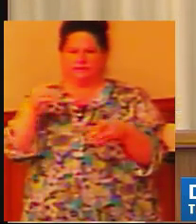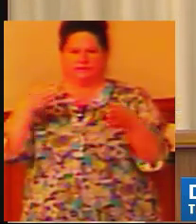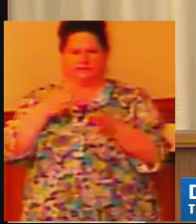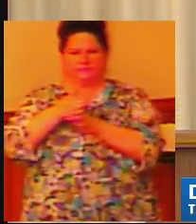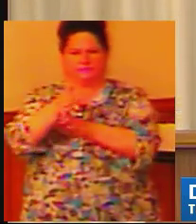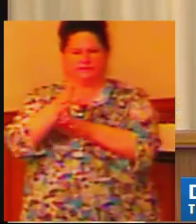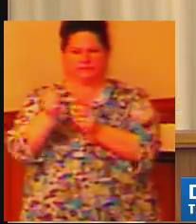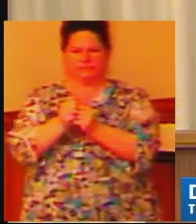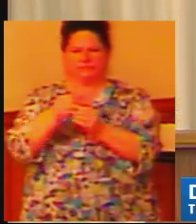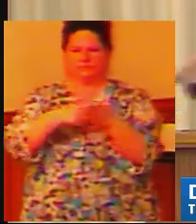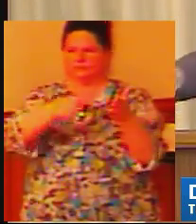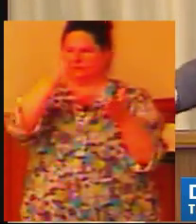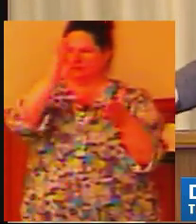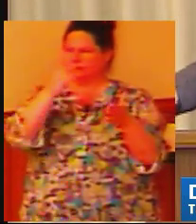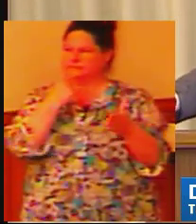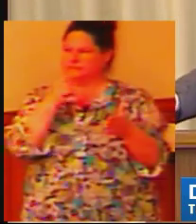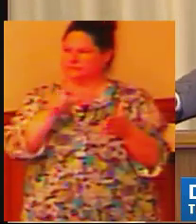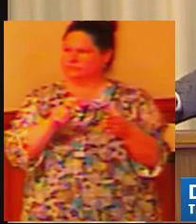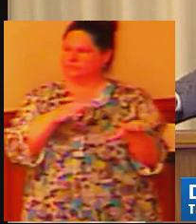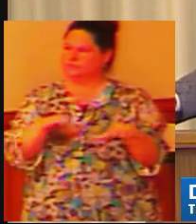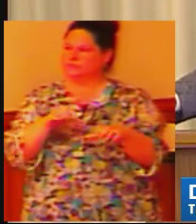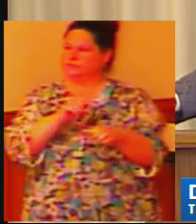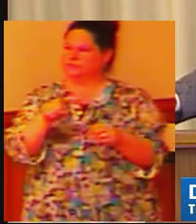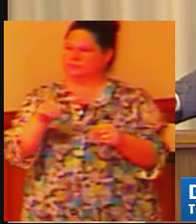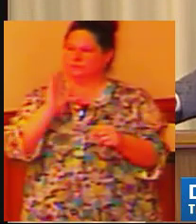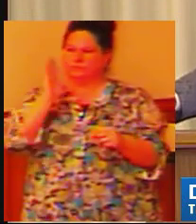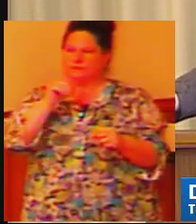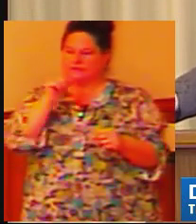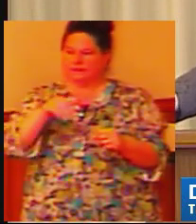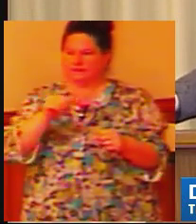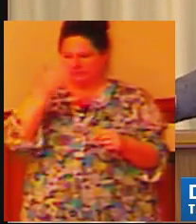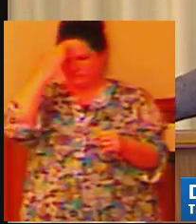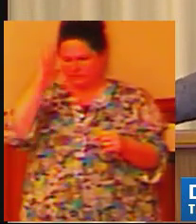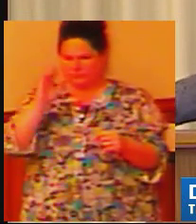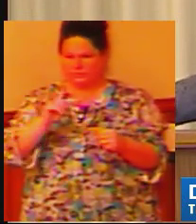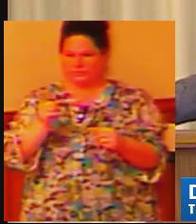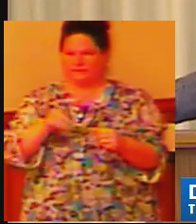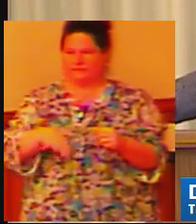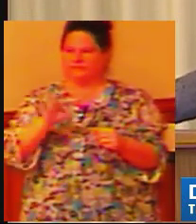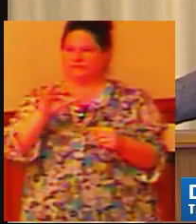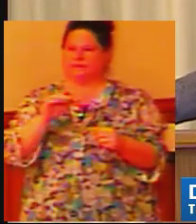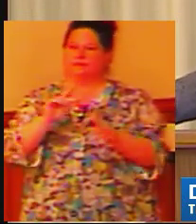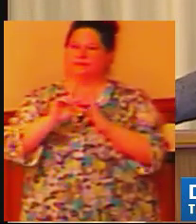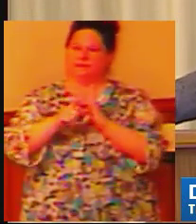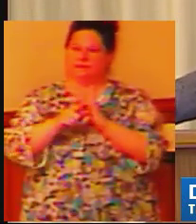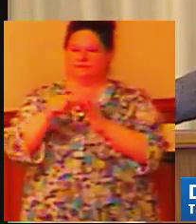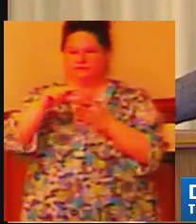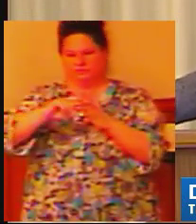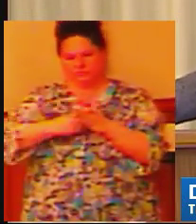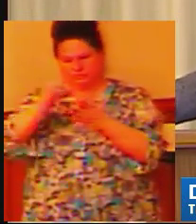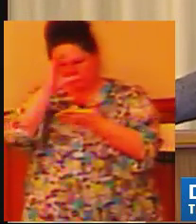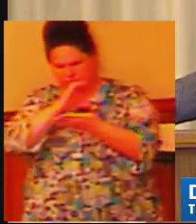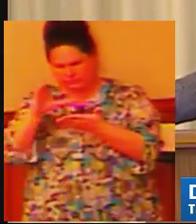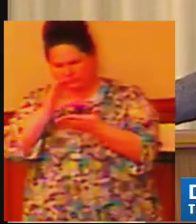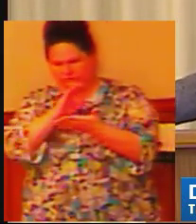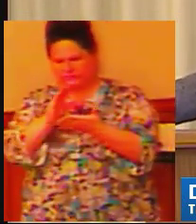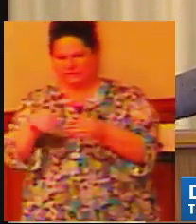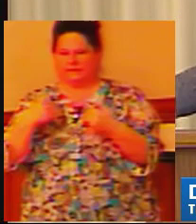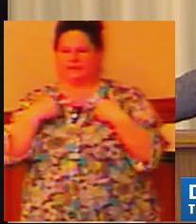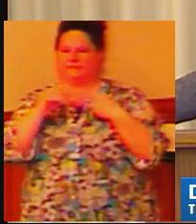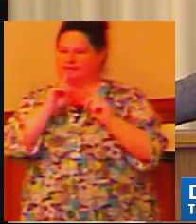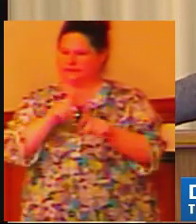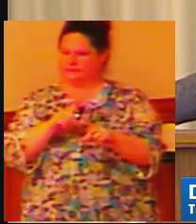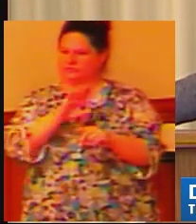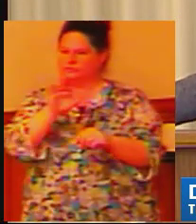with what God says to do. And then you won't know where to find it. After a while, you'll start to look, and then your questions will be answered. It's